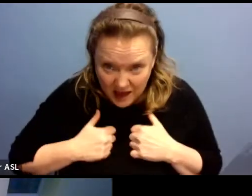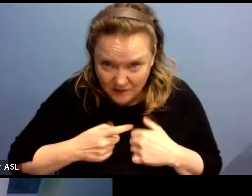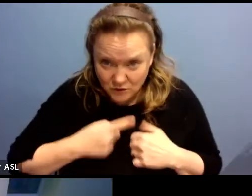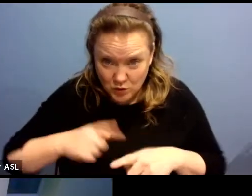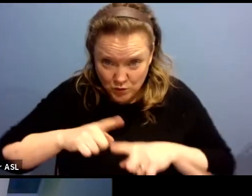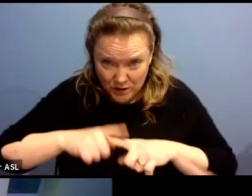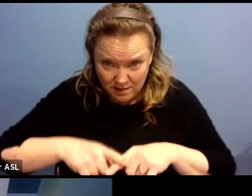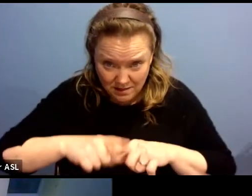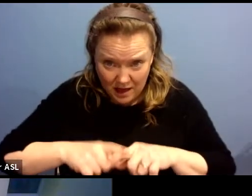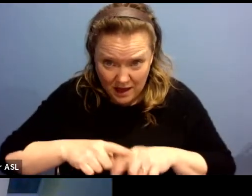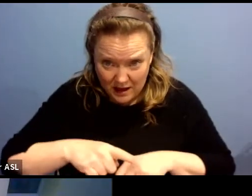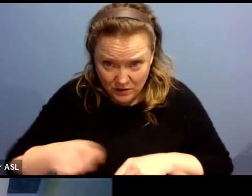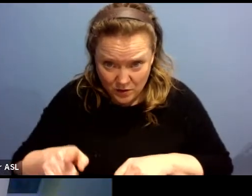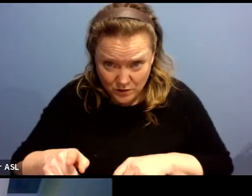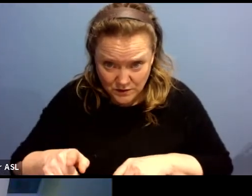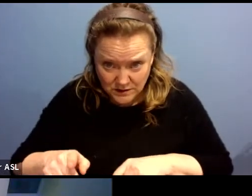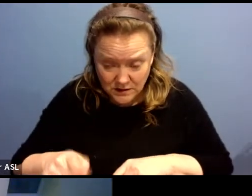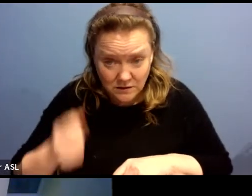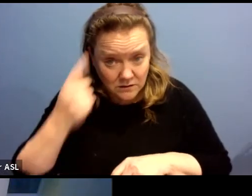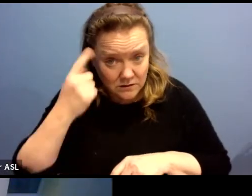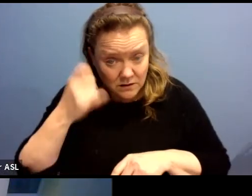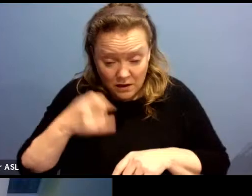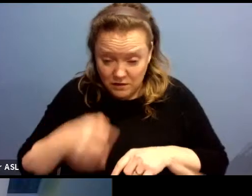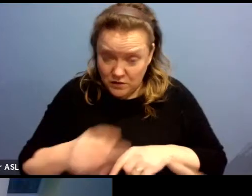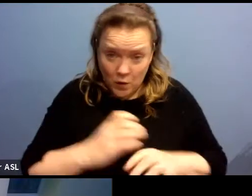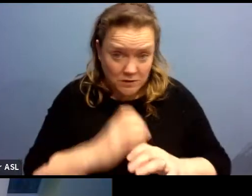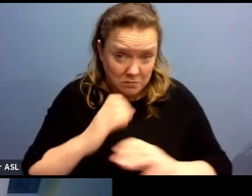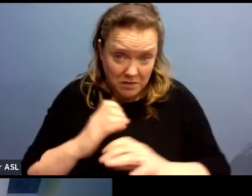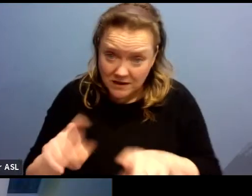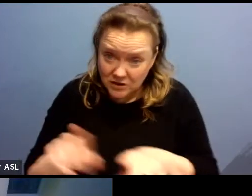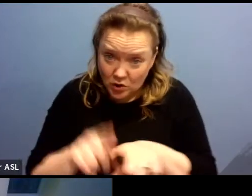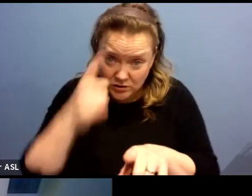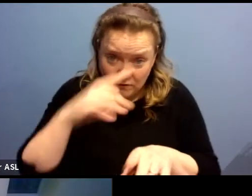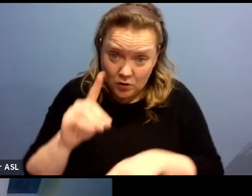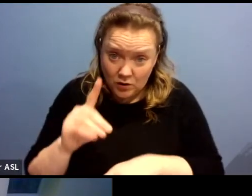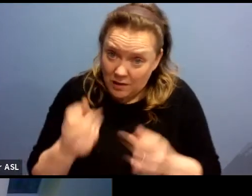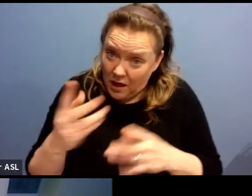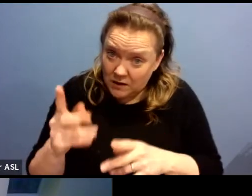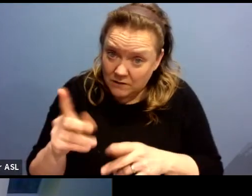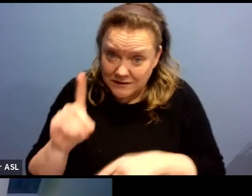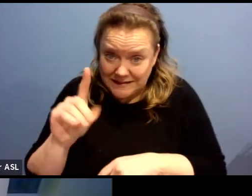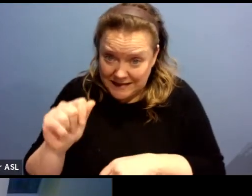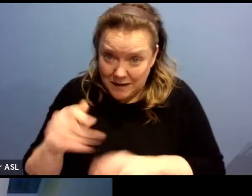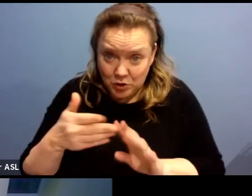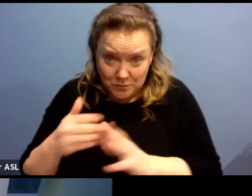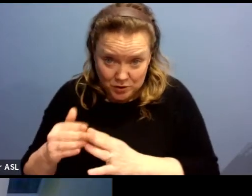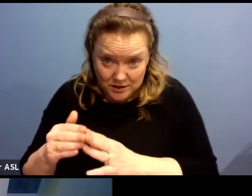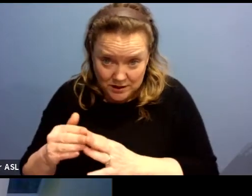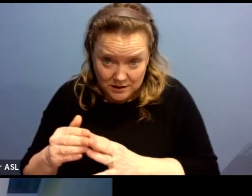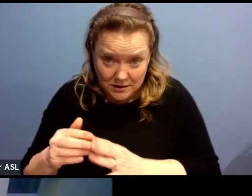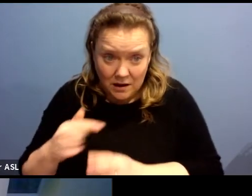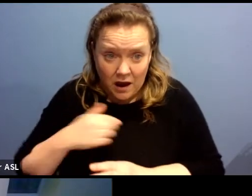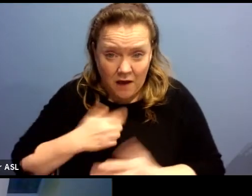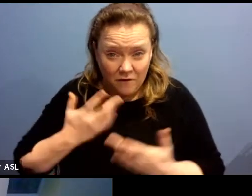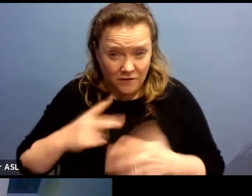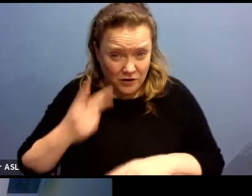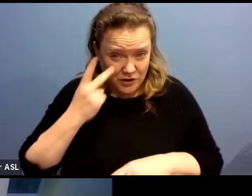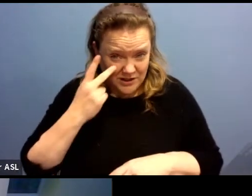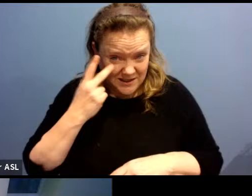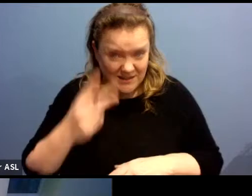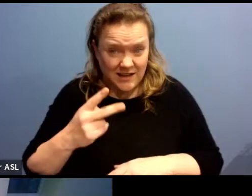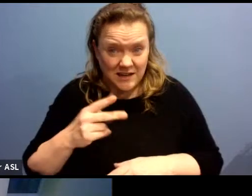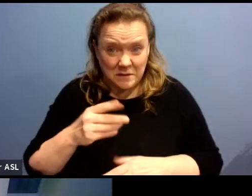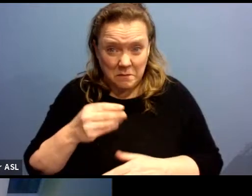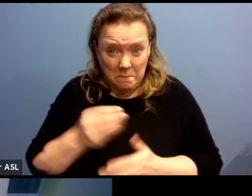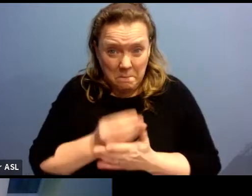also lines that disabled people have used. And I have experienced what cuts can do with the ART bus, which is